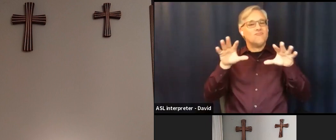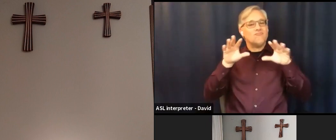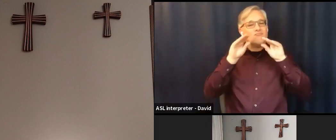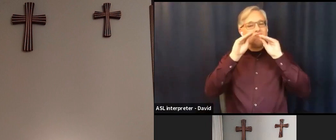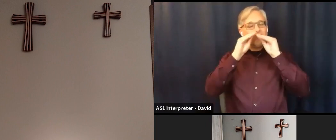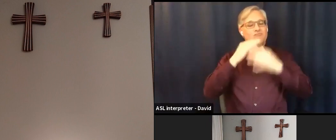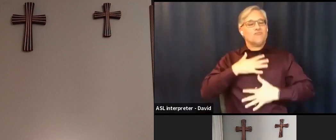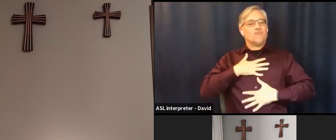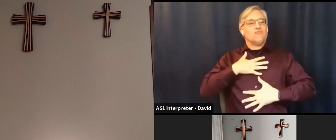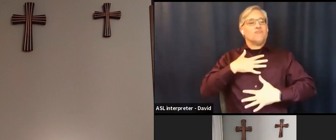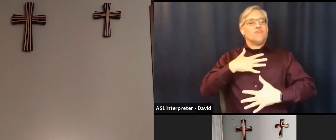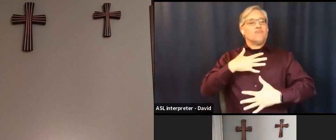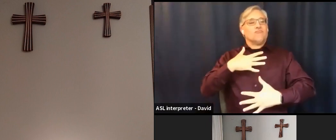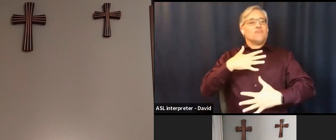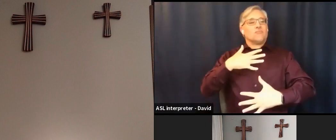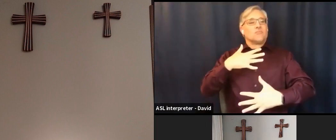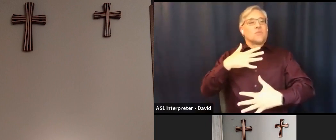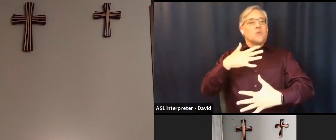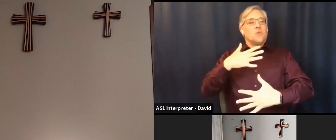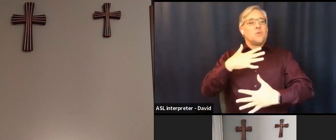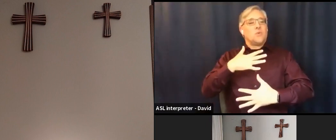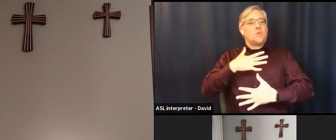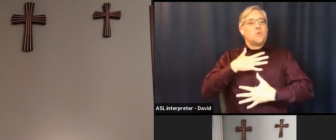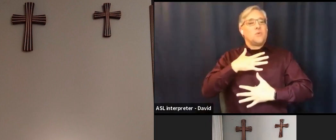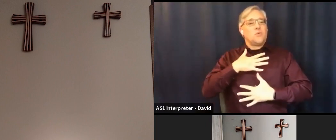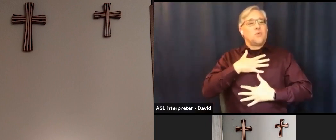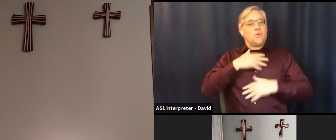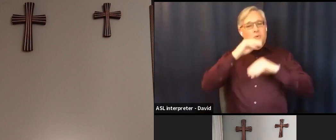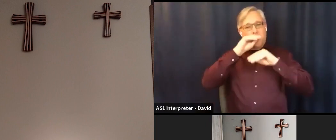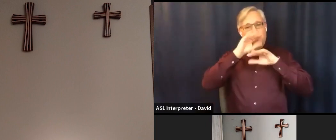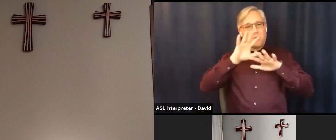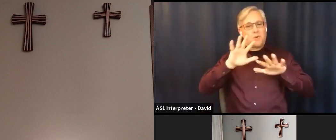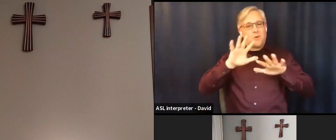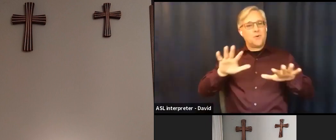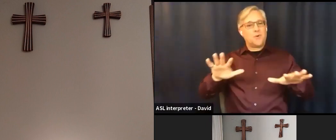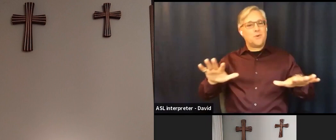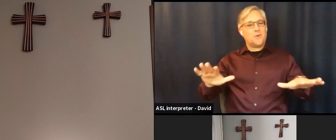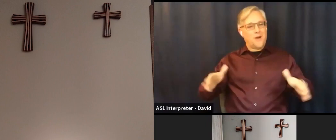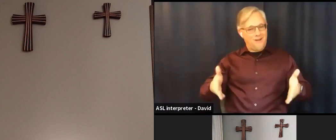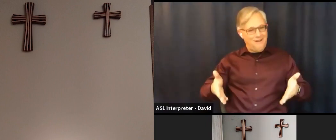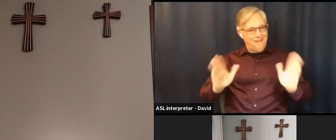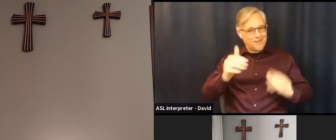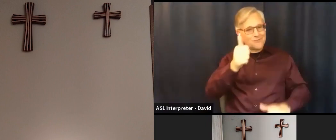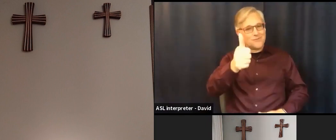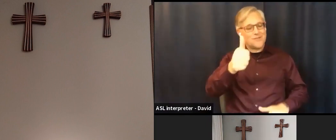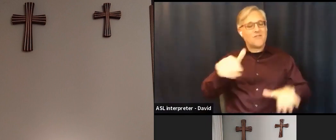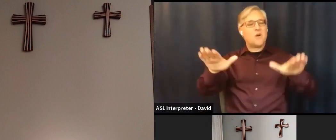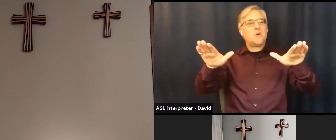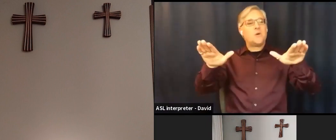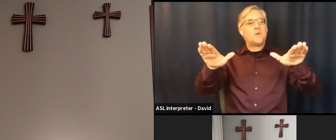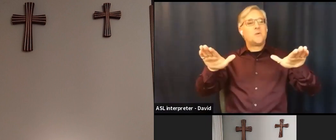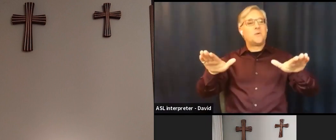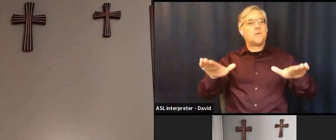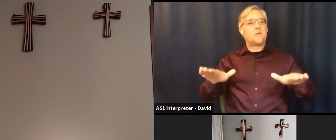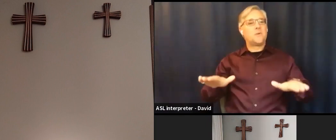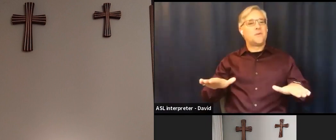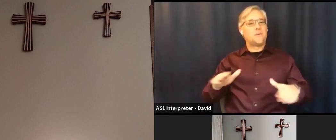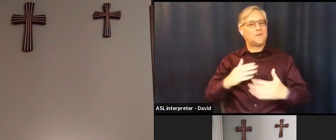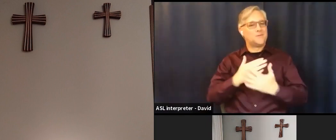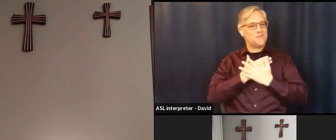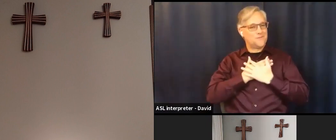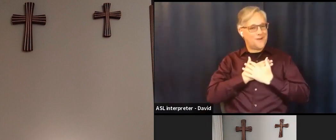allow your body to calm and relax as we enter in to worship together,